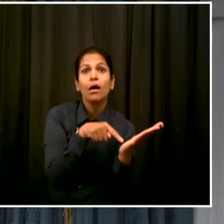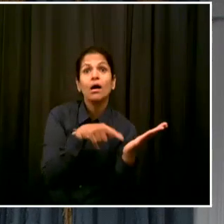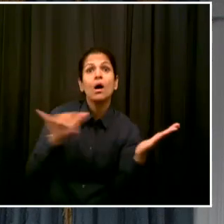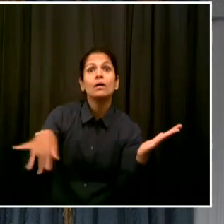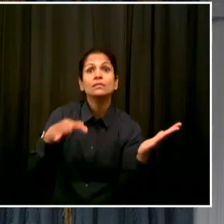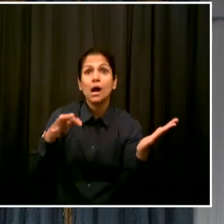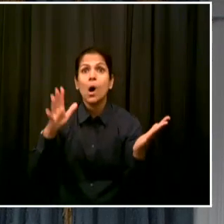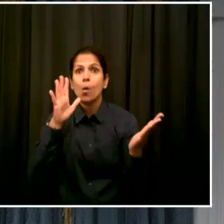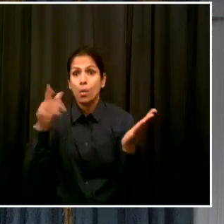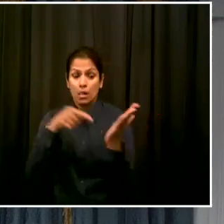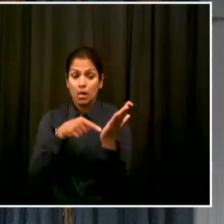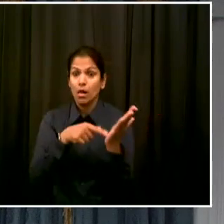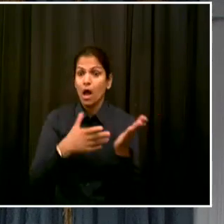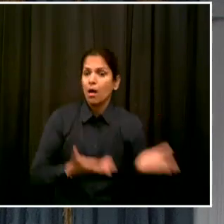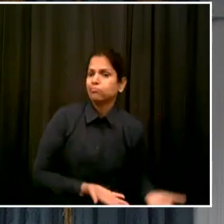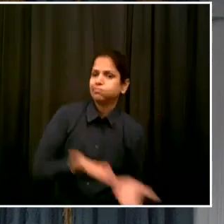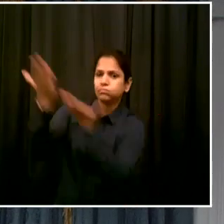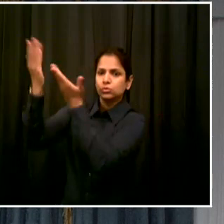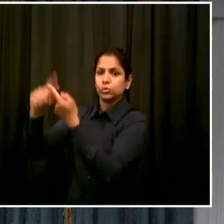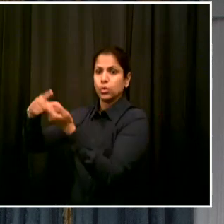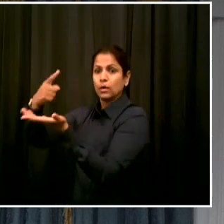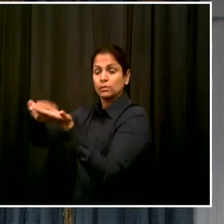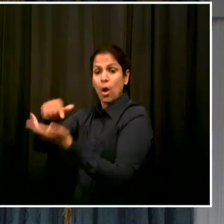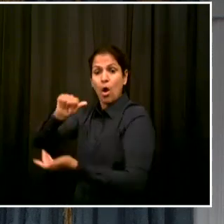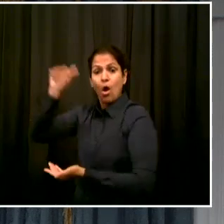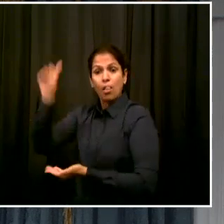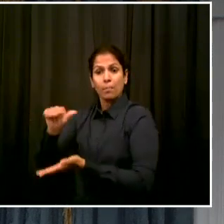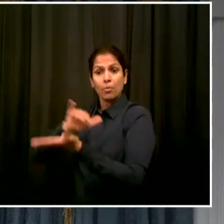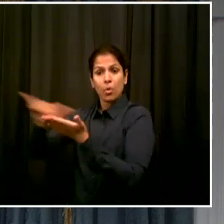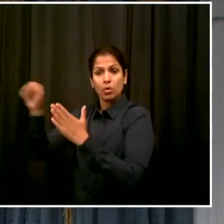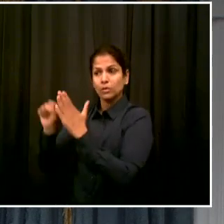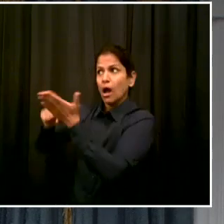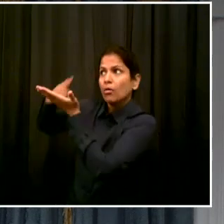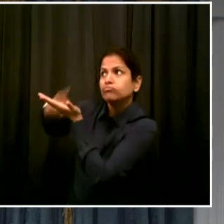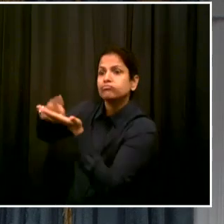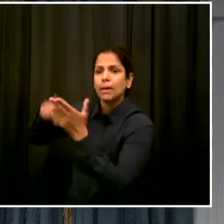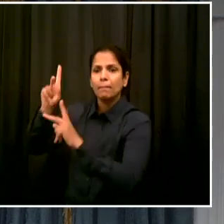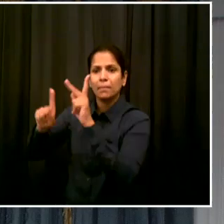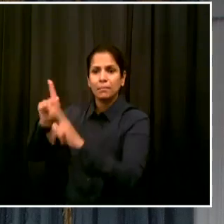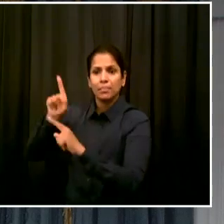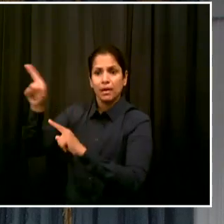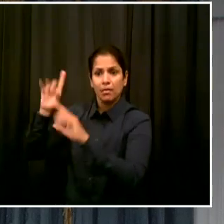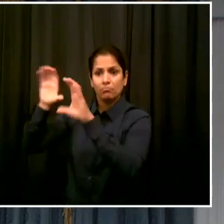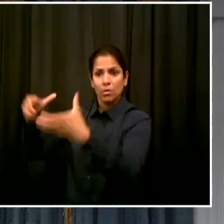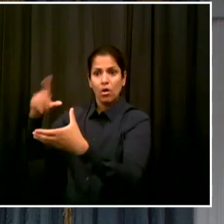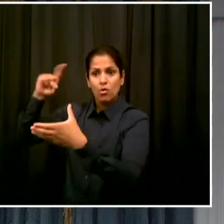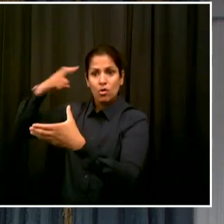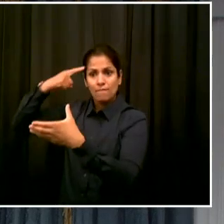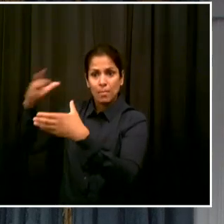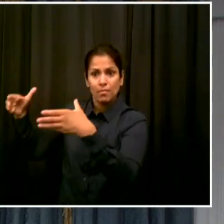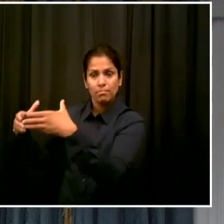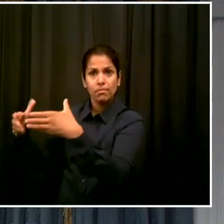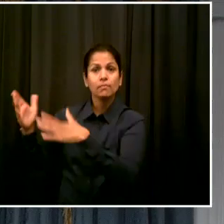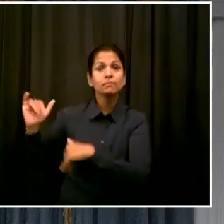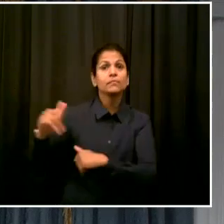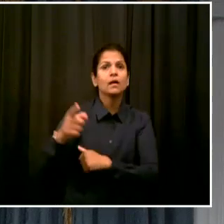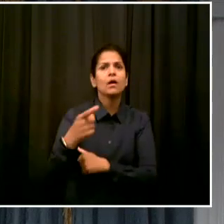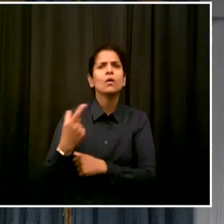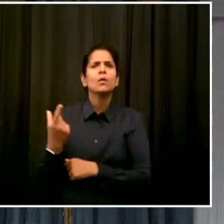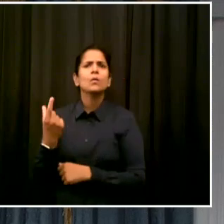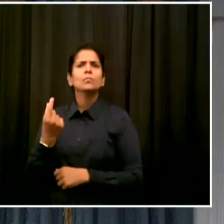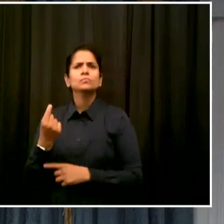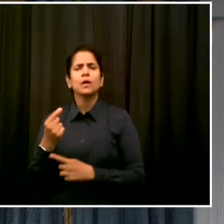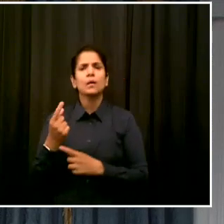that city. Is that legislation something you would consider? Would you require NYPD members to live here in the